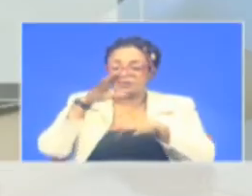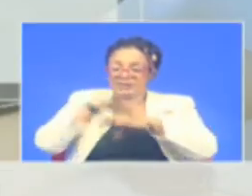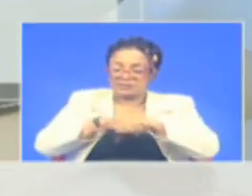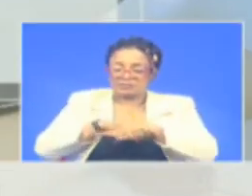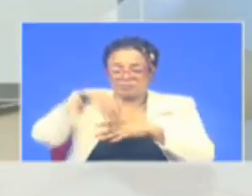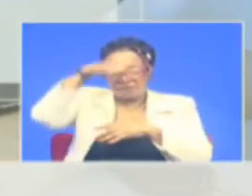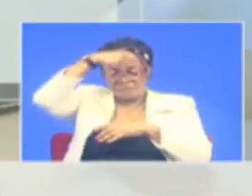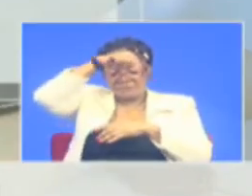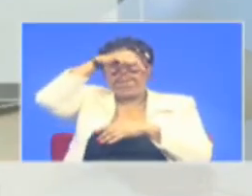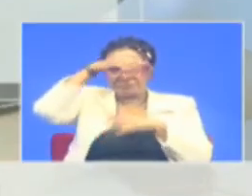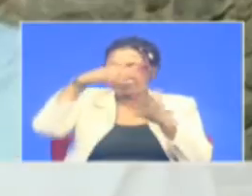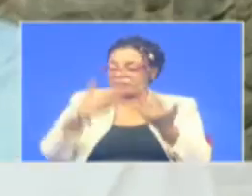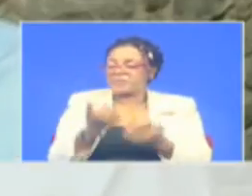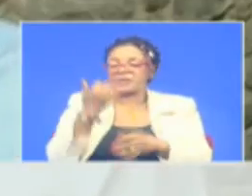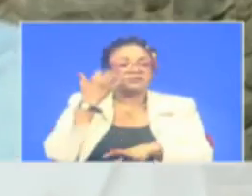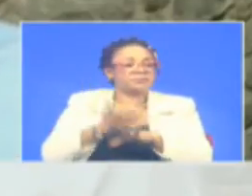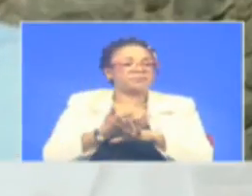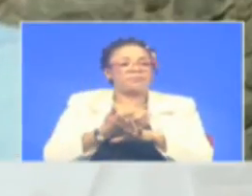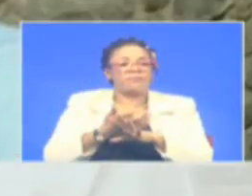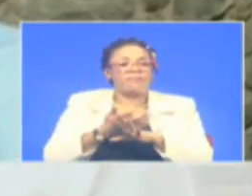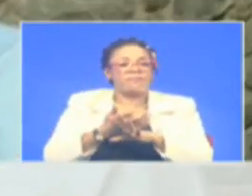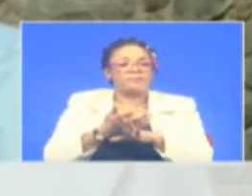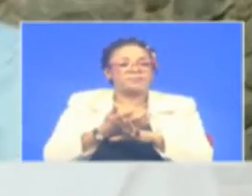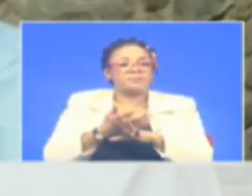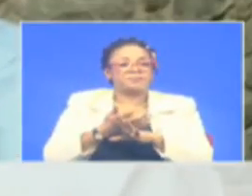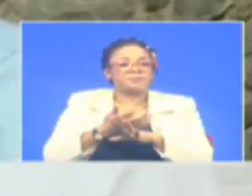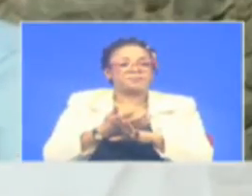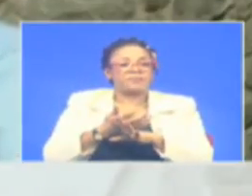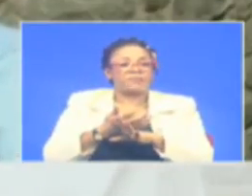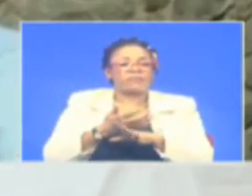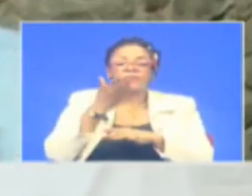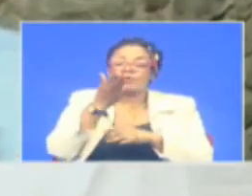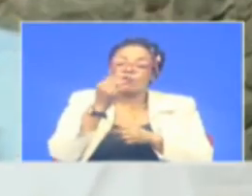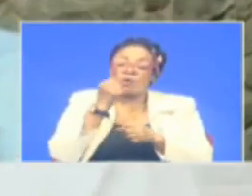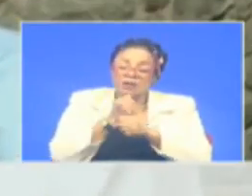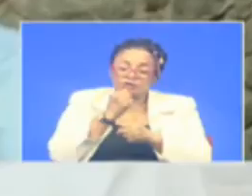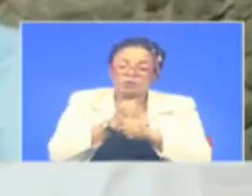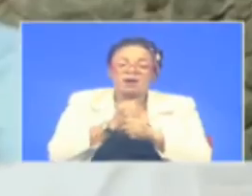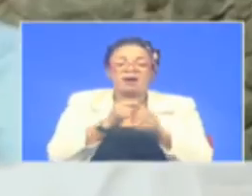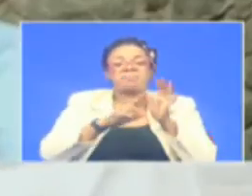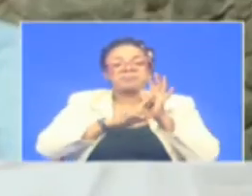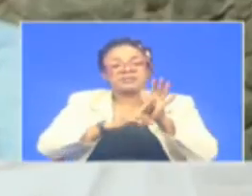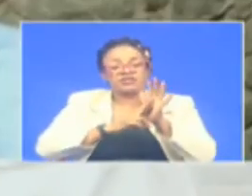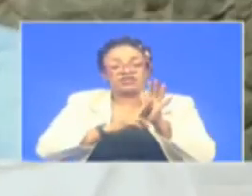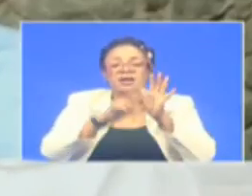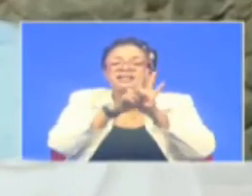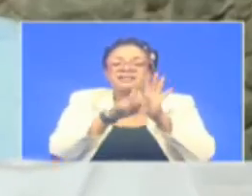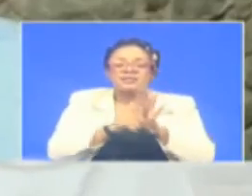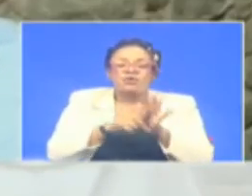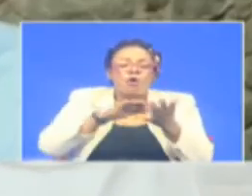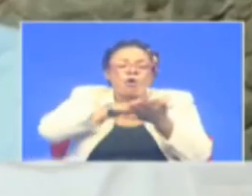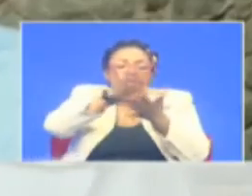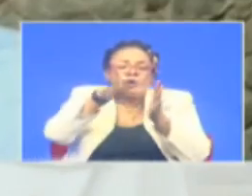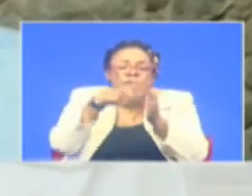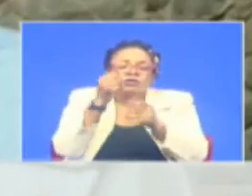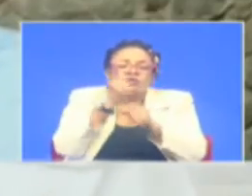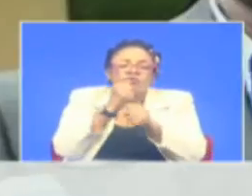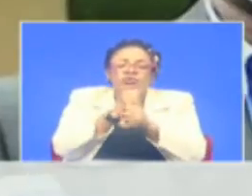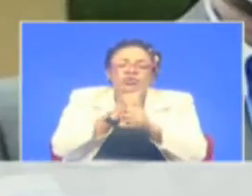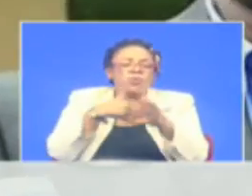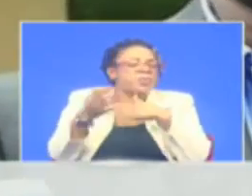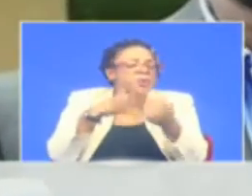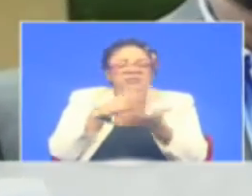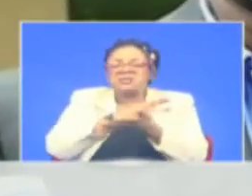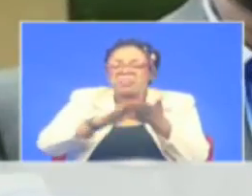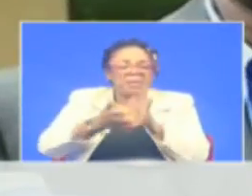is closing fast. You are doing representation. You are doing legislation. Kwani hiyo yote unafanya kama kuna kitu kwa kichwa?